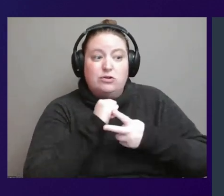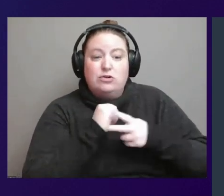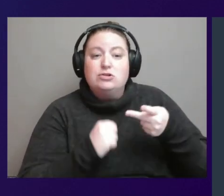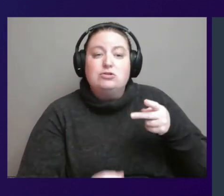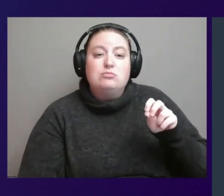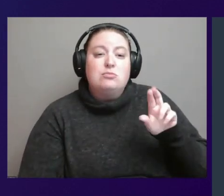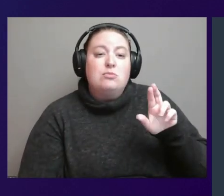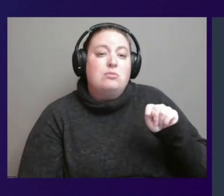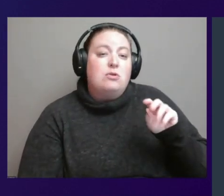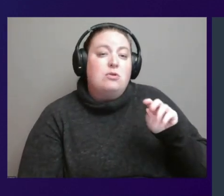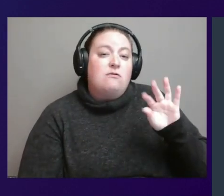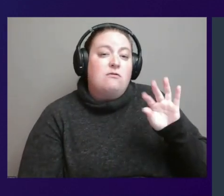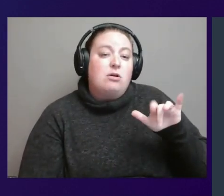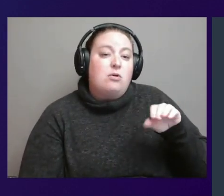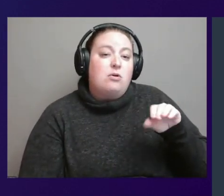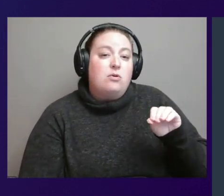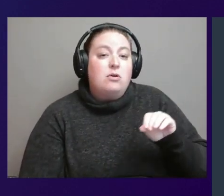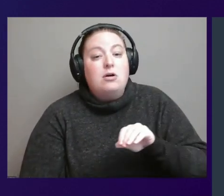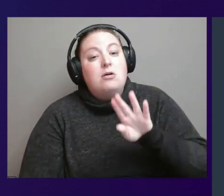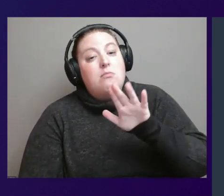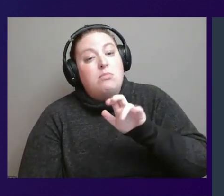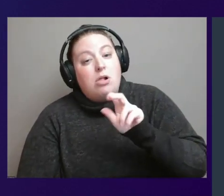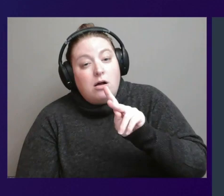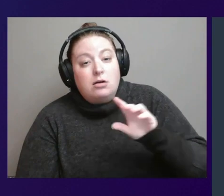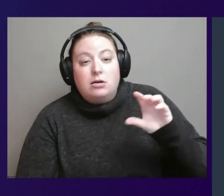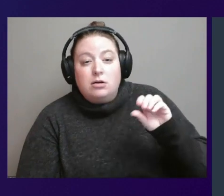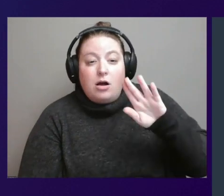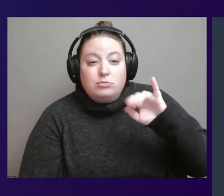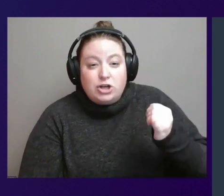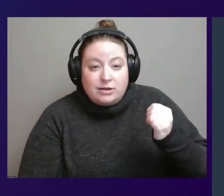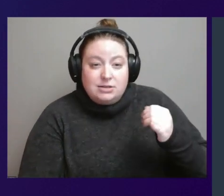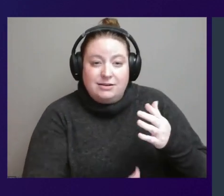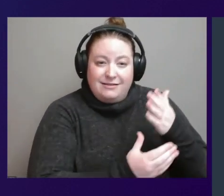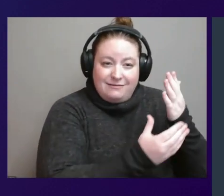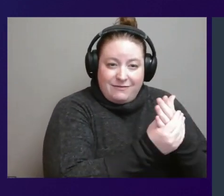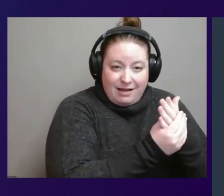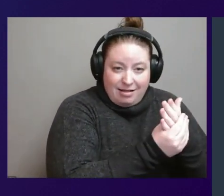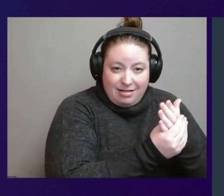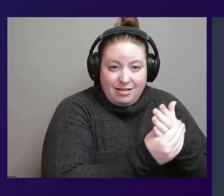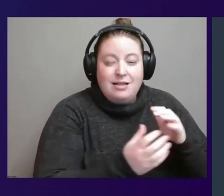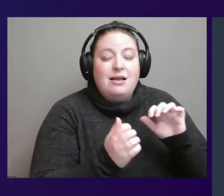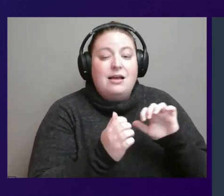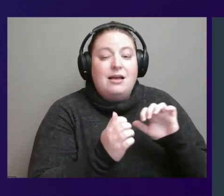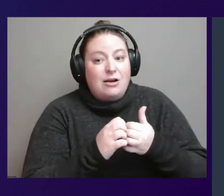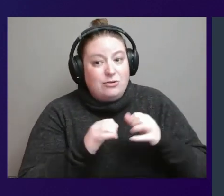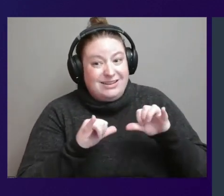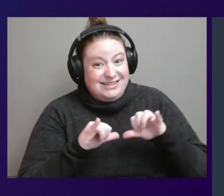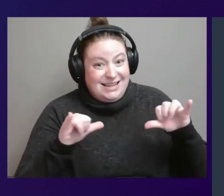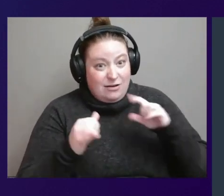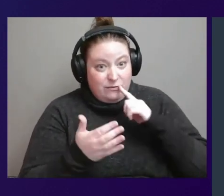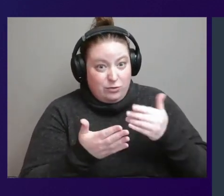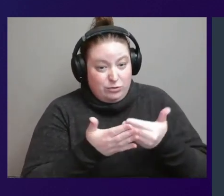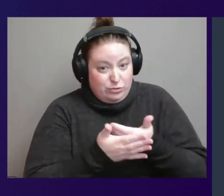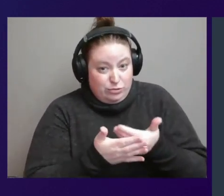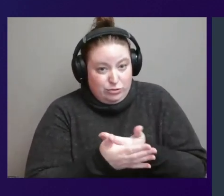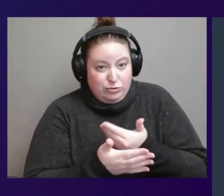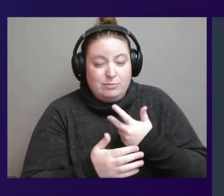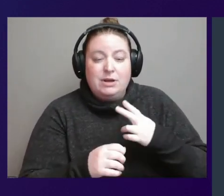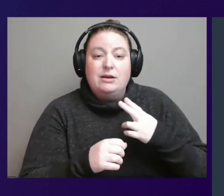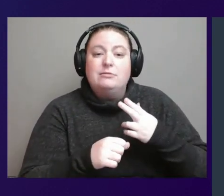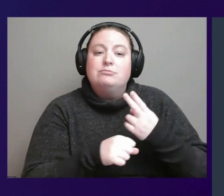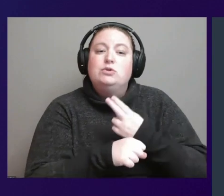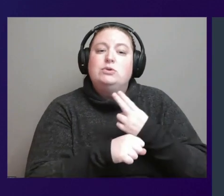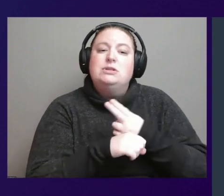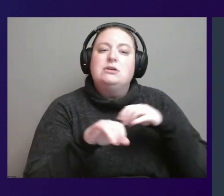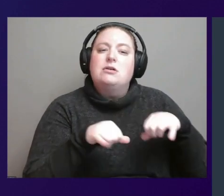specifically block, object, and file, and how you can optimize your data to scale into new initiatives by focusing on common practices